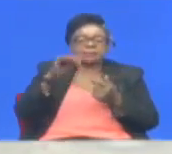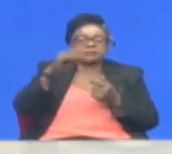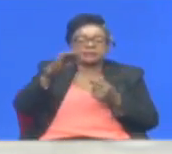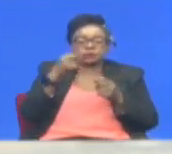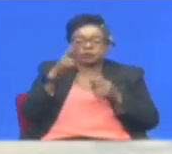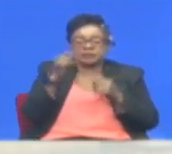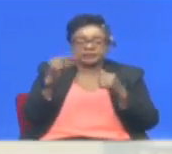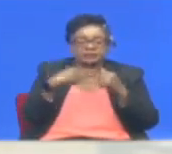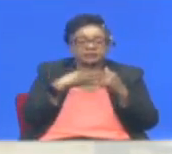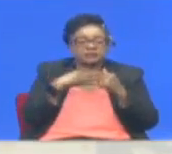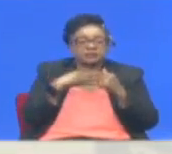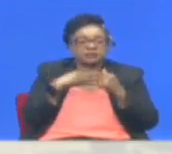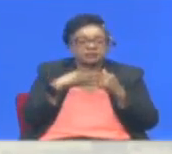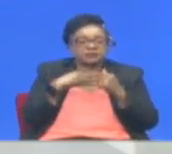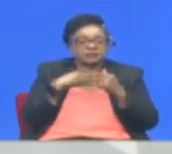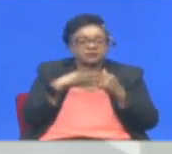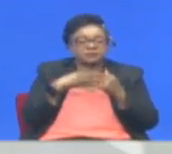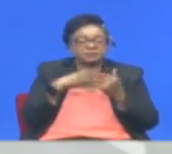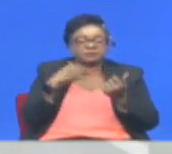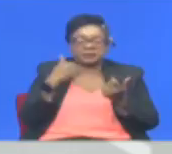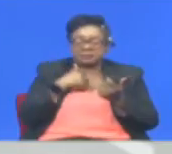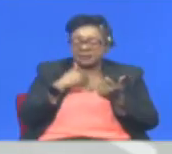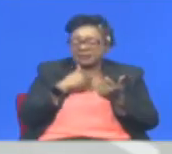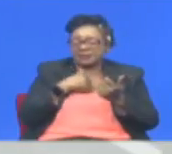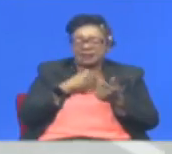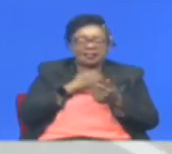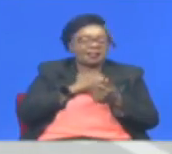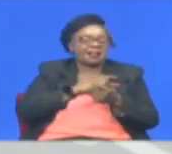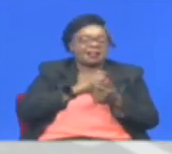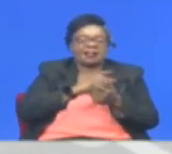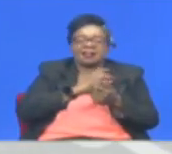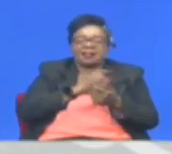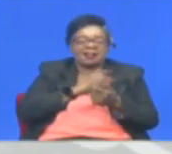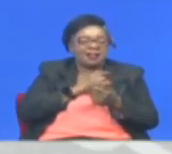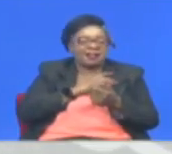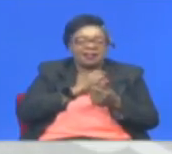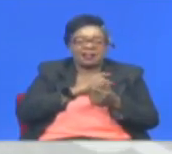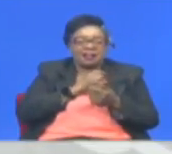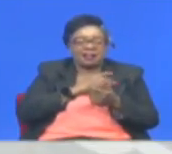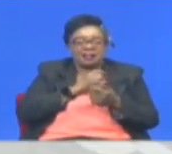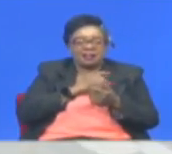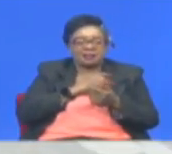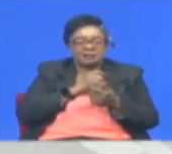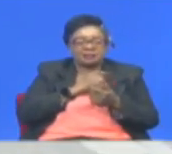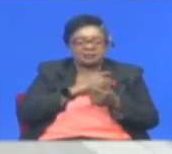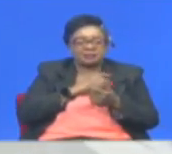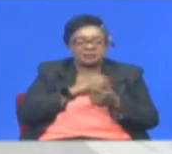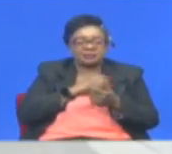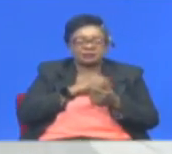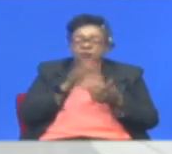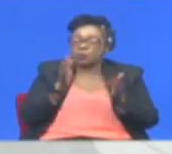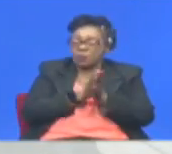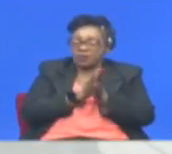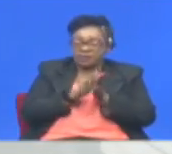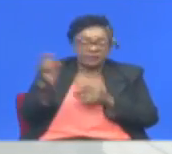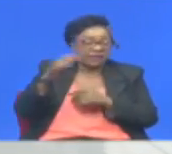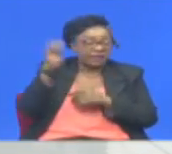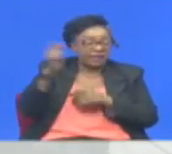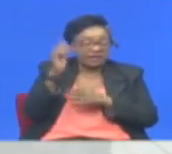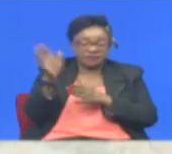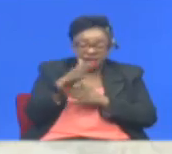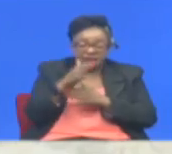2018, and I really was really getting emotional when I went out with the Kenyan flag at the opening